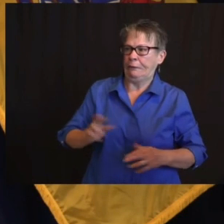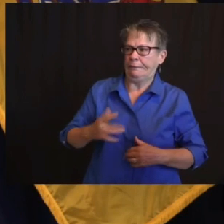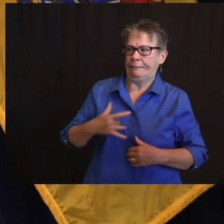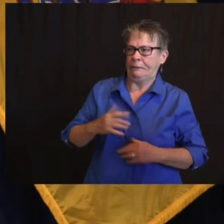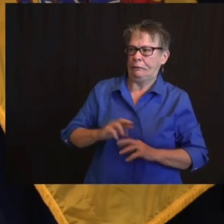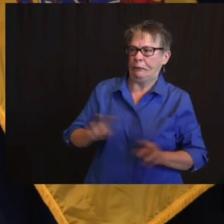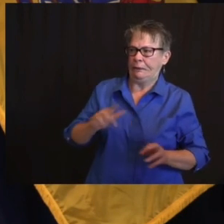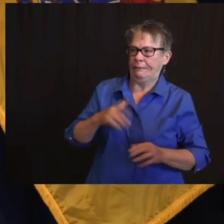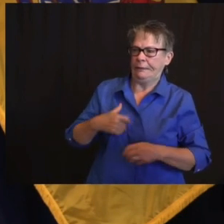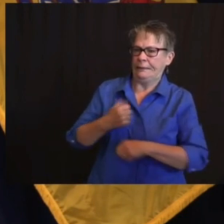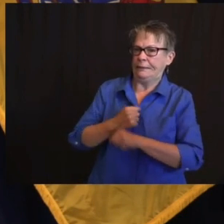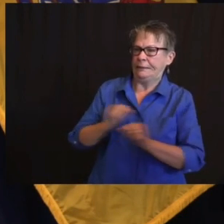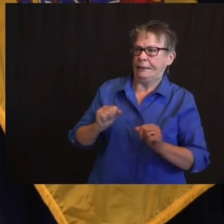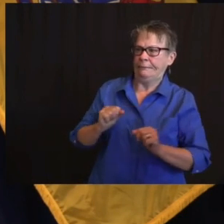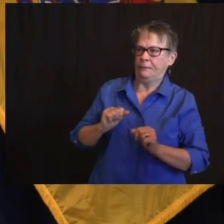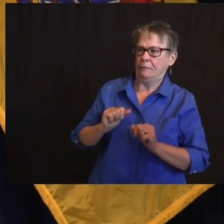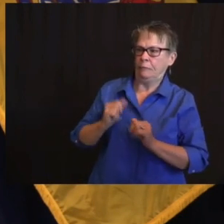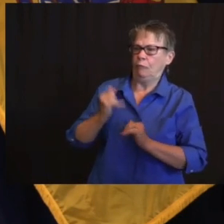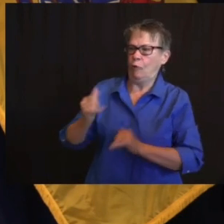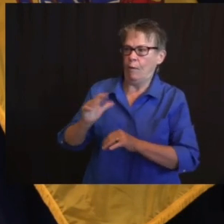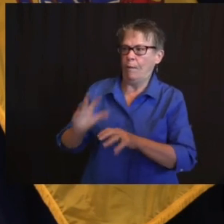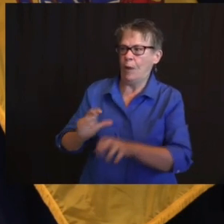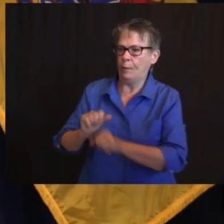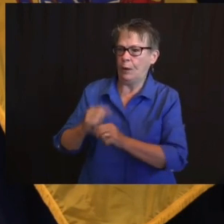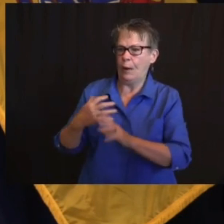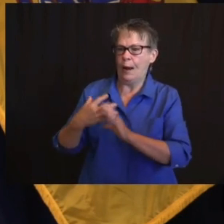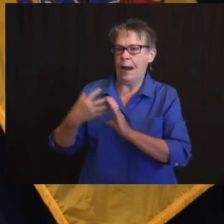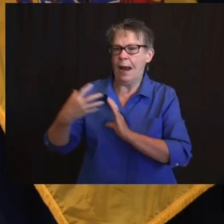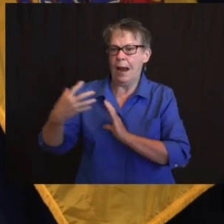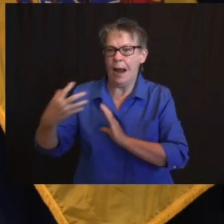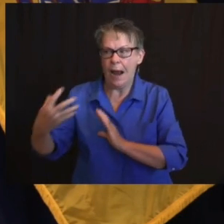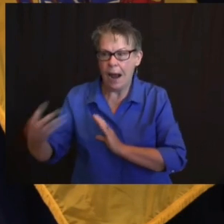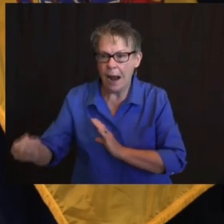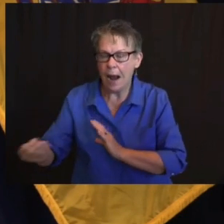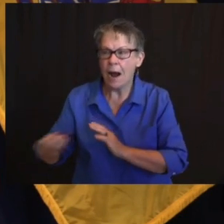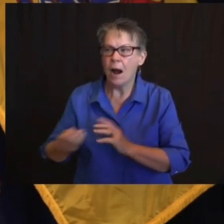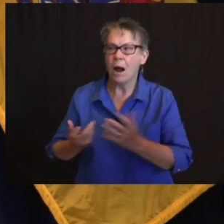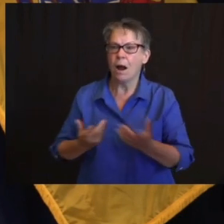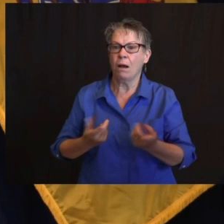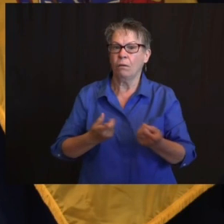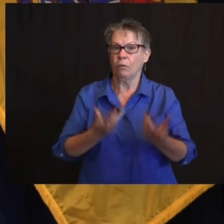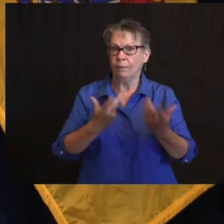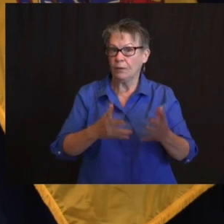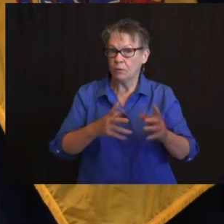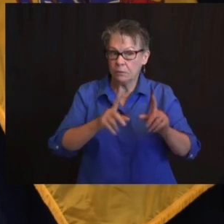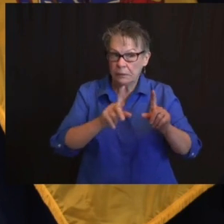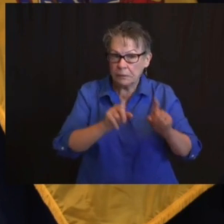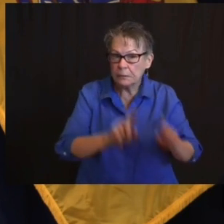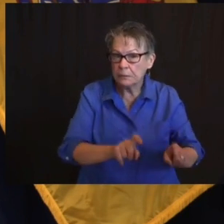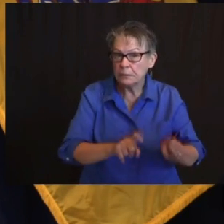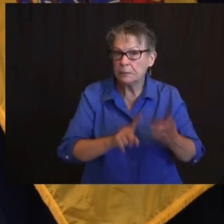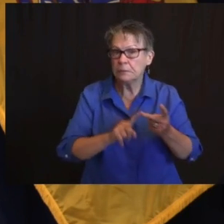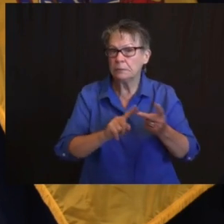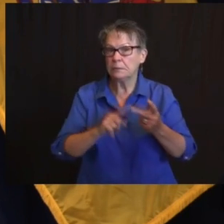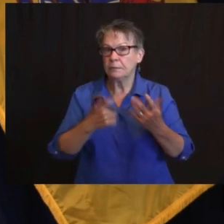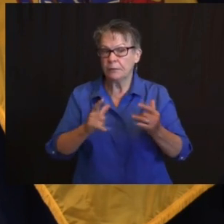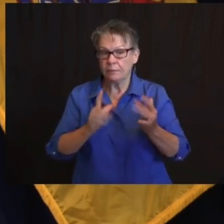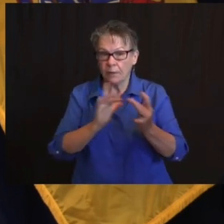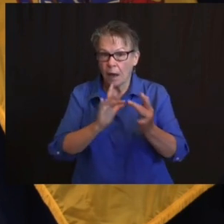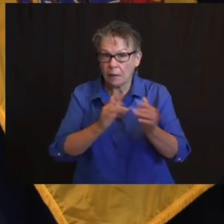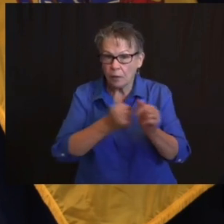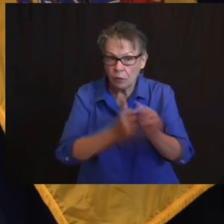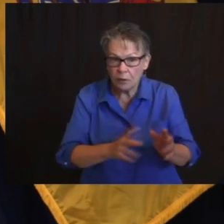in place. They understand, folks are smart. They understand this notion that indoors is harder than outdoors. And